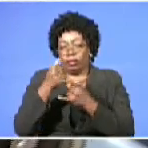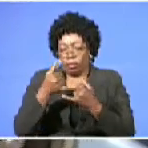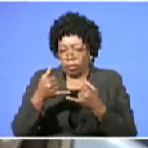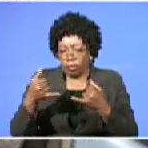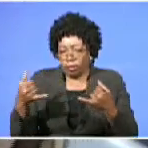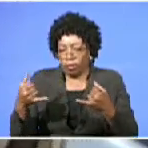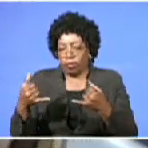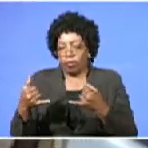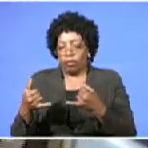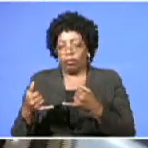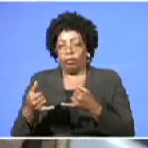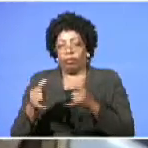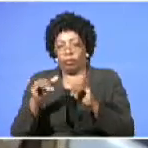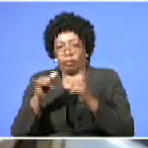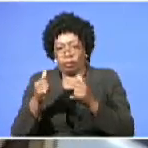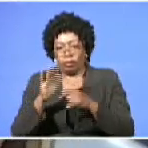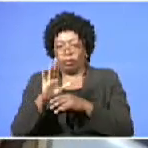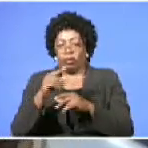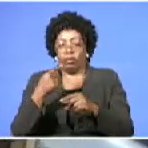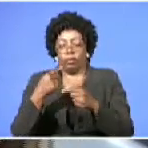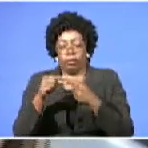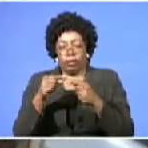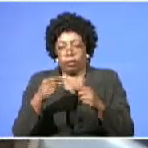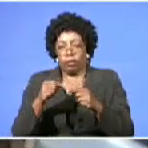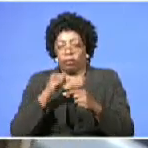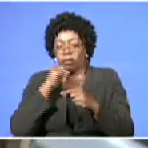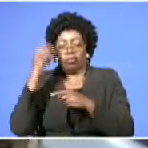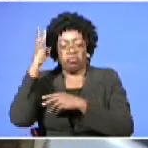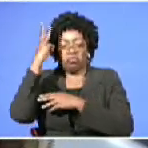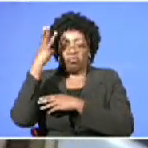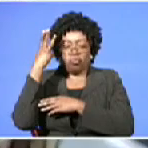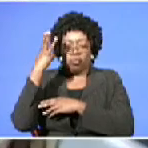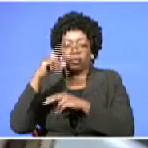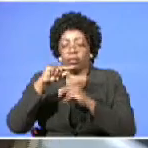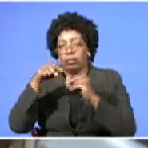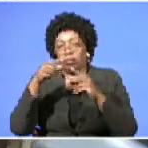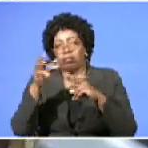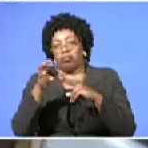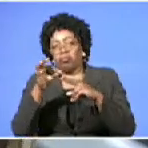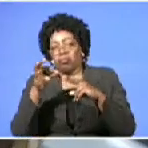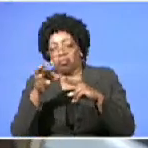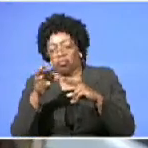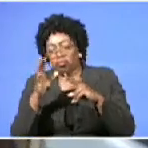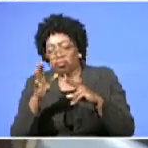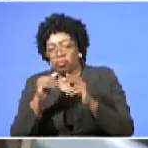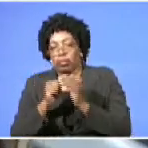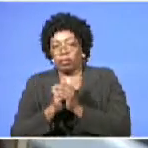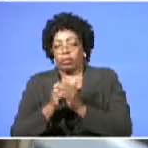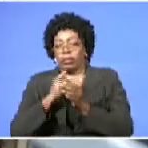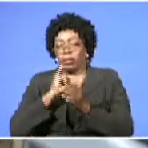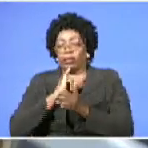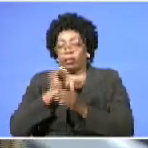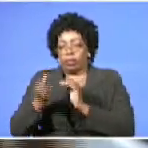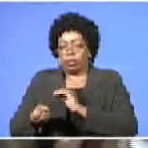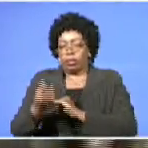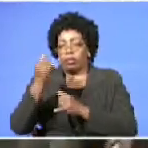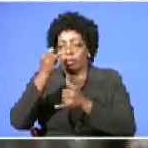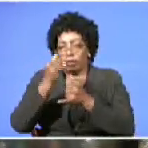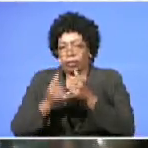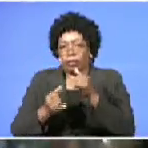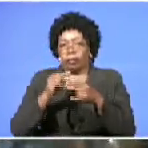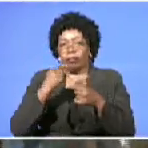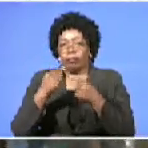just play your line, play your game, and don't worry about the scores. And while I was bowling the last